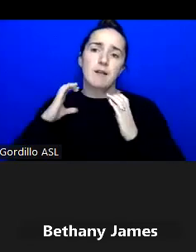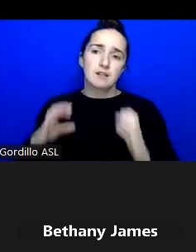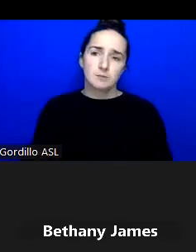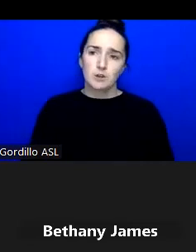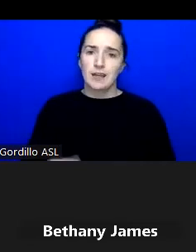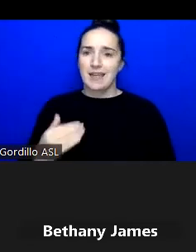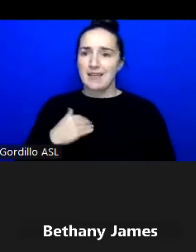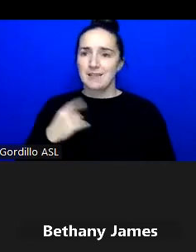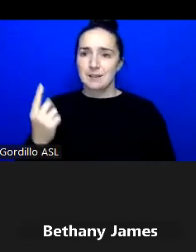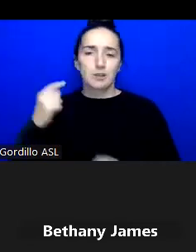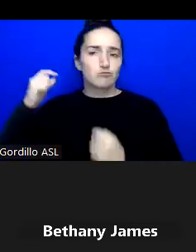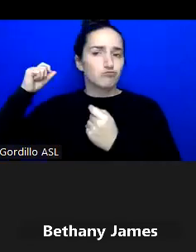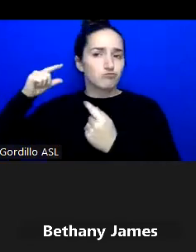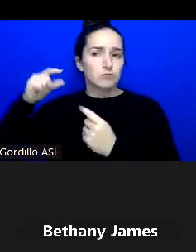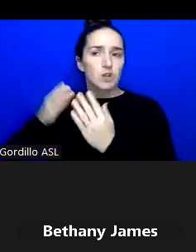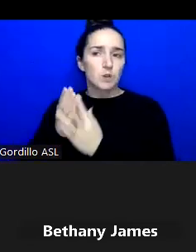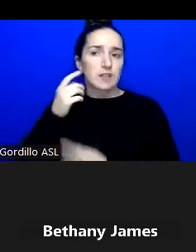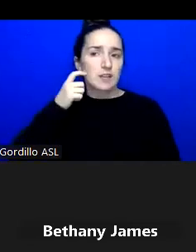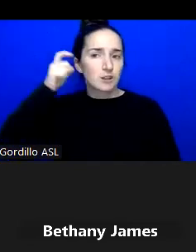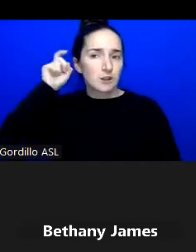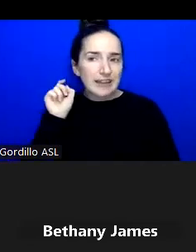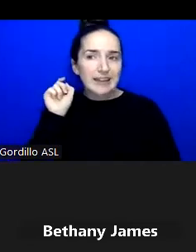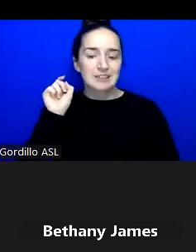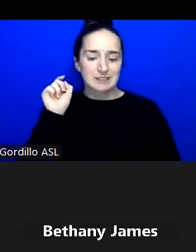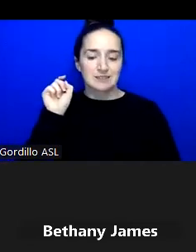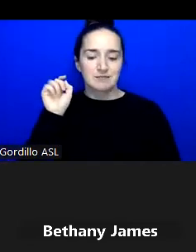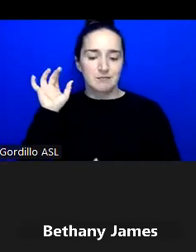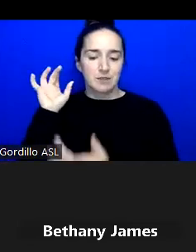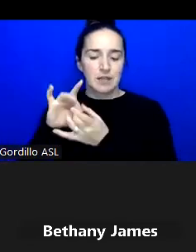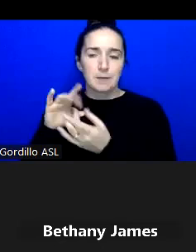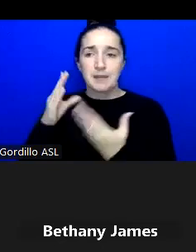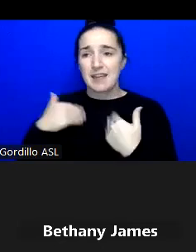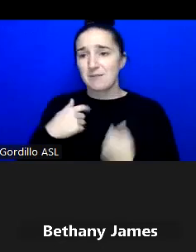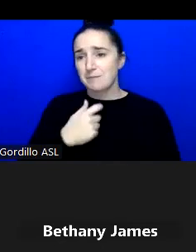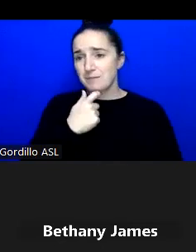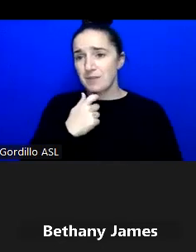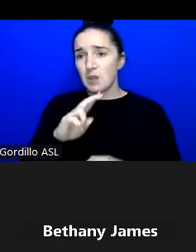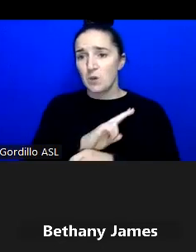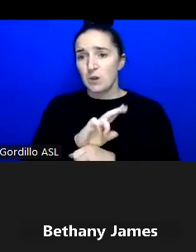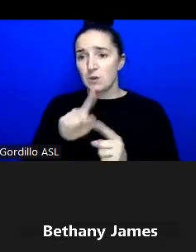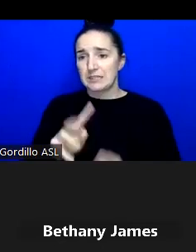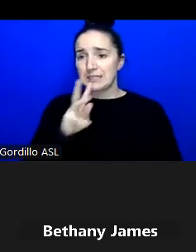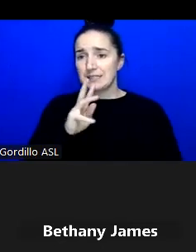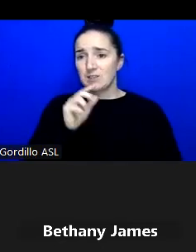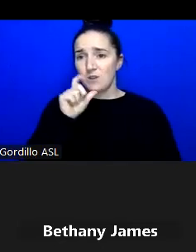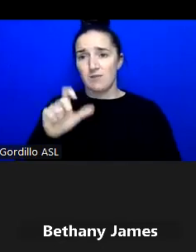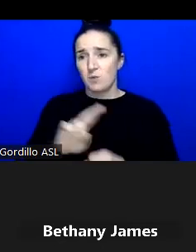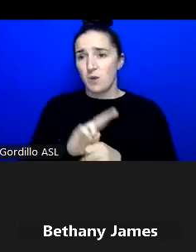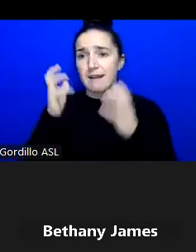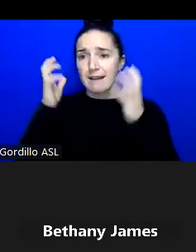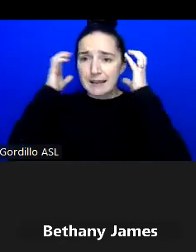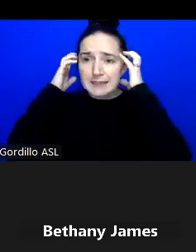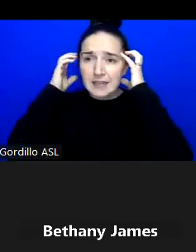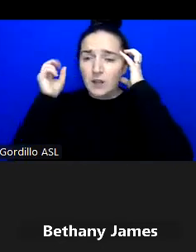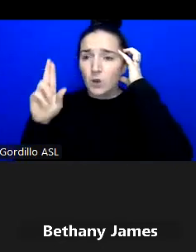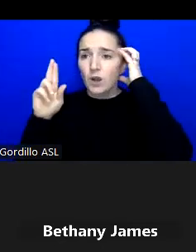signal through their hearing aids is going to help them be better. And maybe having a microphone that they wear so that when they're speaking, they don't have to wear a headset or put a phone up to their